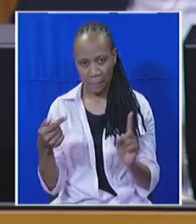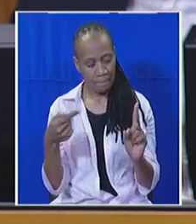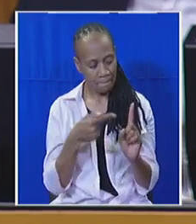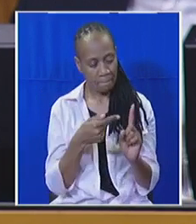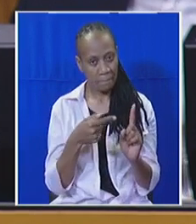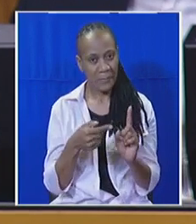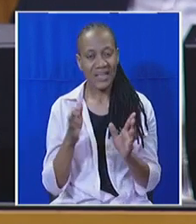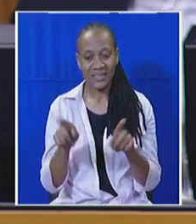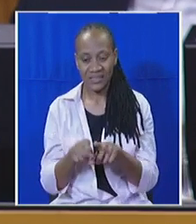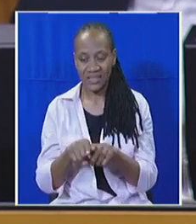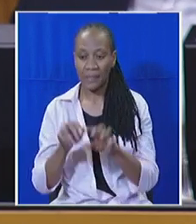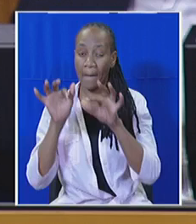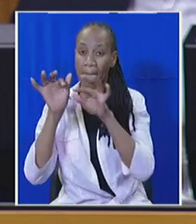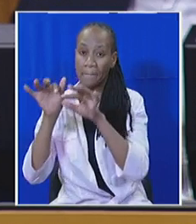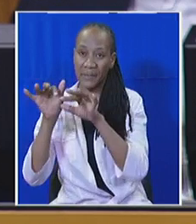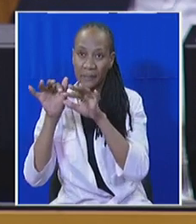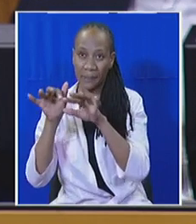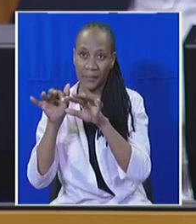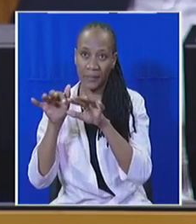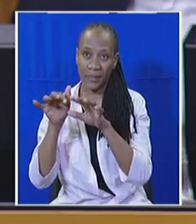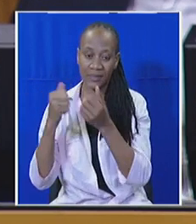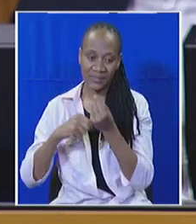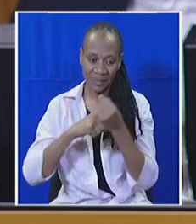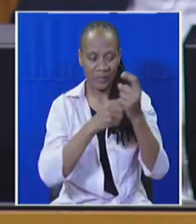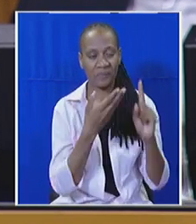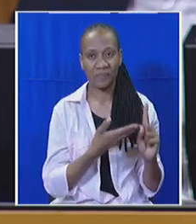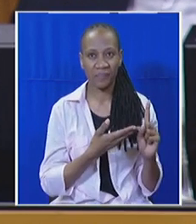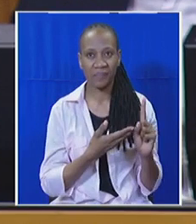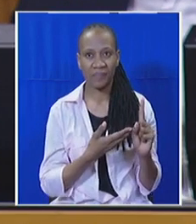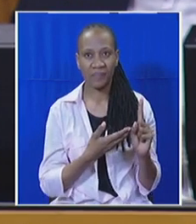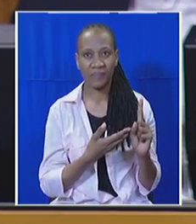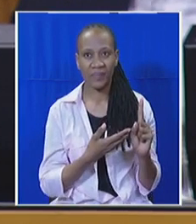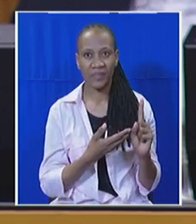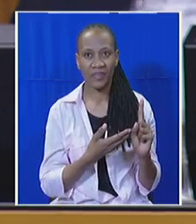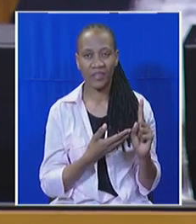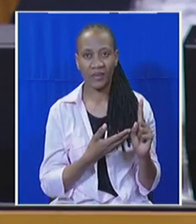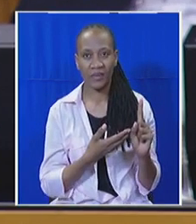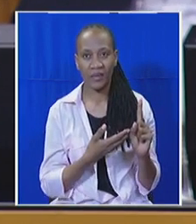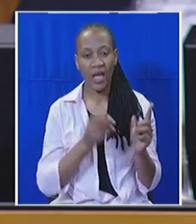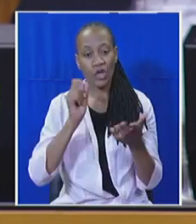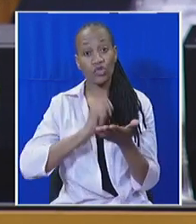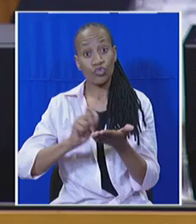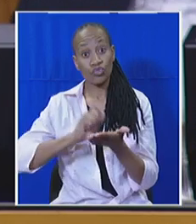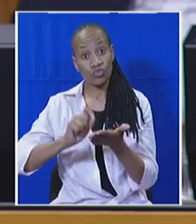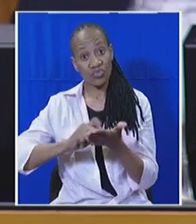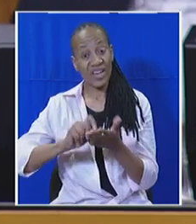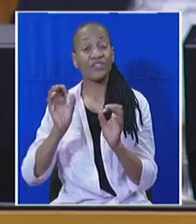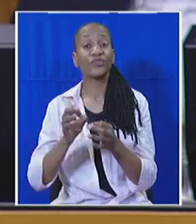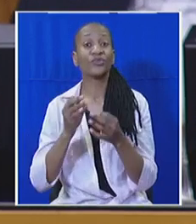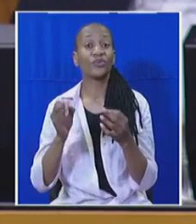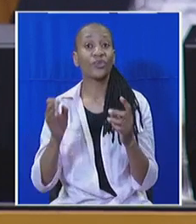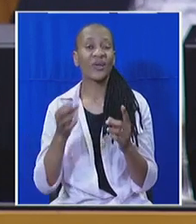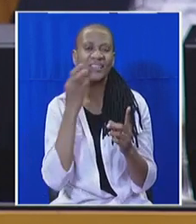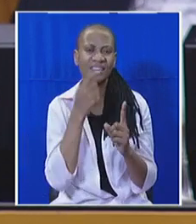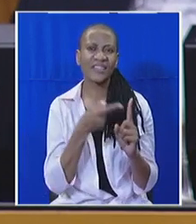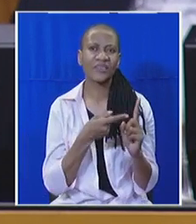pupil, now a professional trombone player, vocalist, lyrics, and songwriter, said she was still trying to